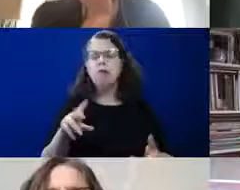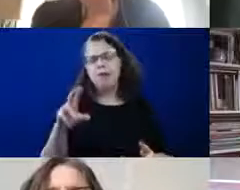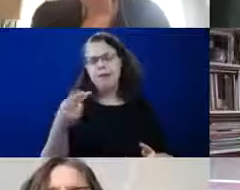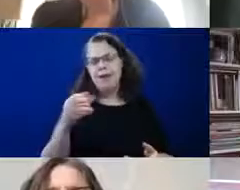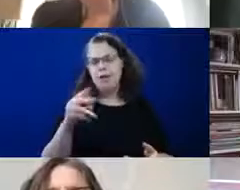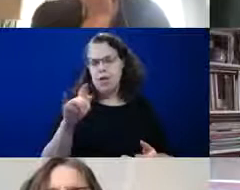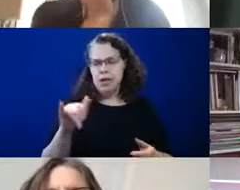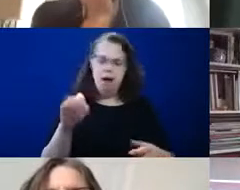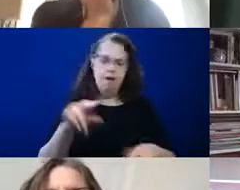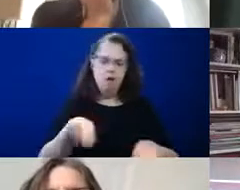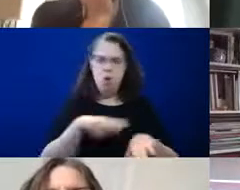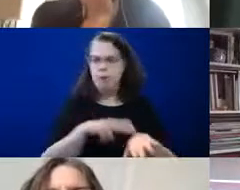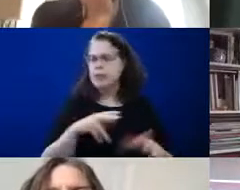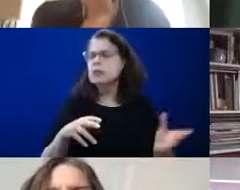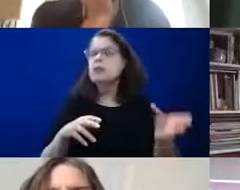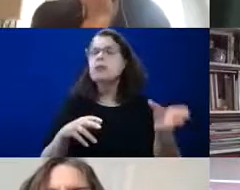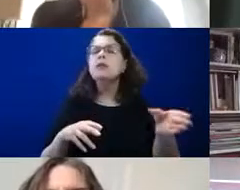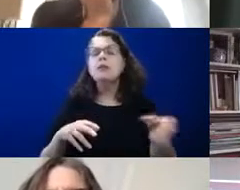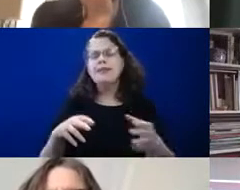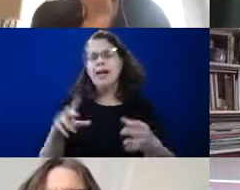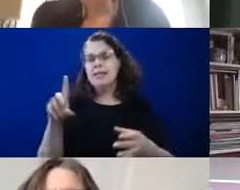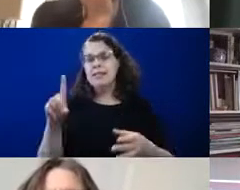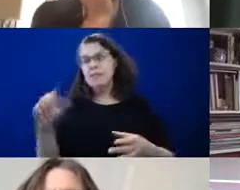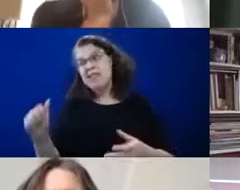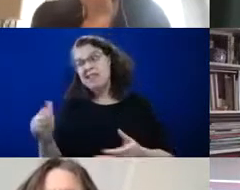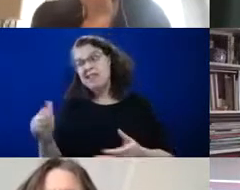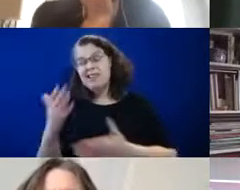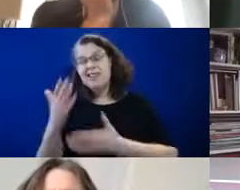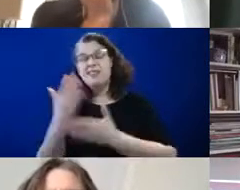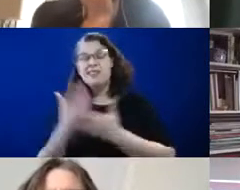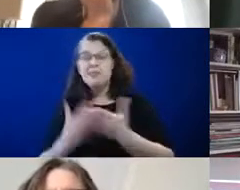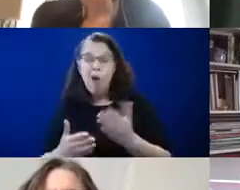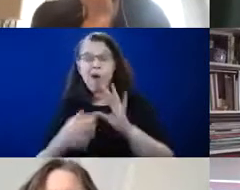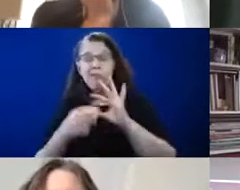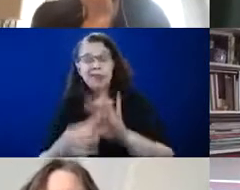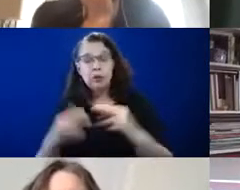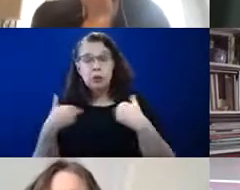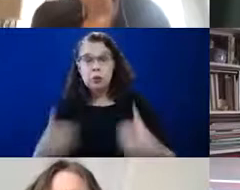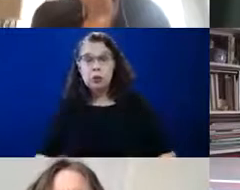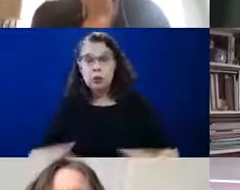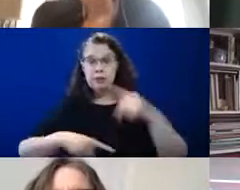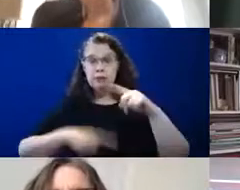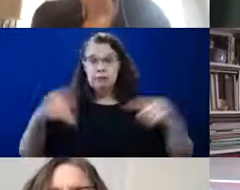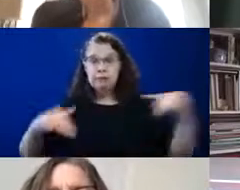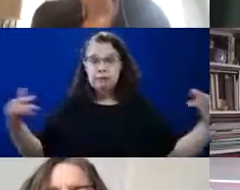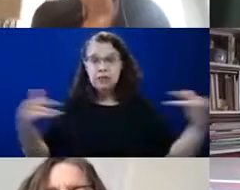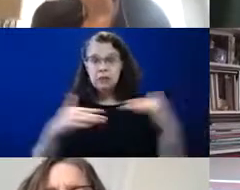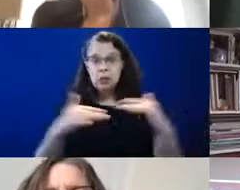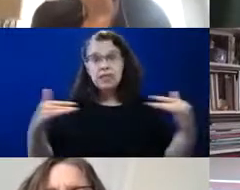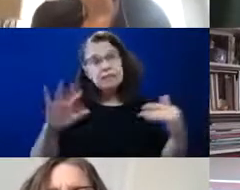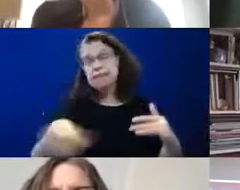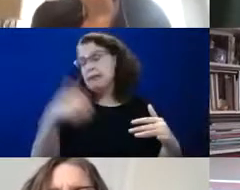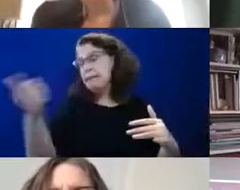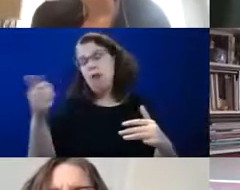is simply integral part of human diversity, just like any other kinds of